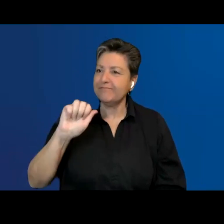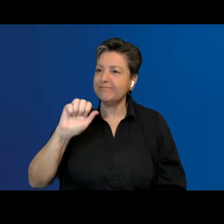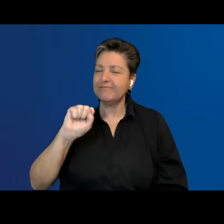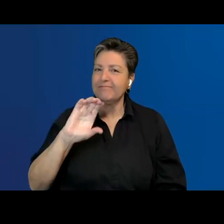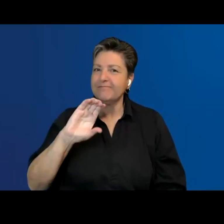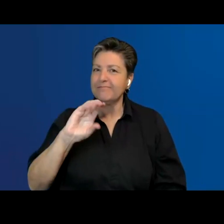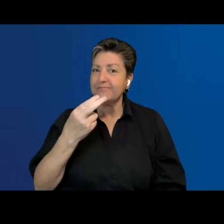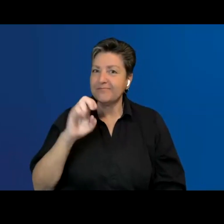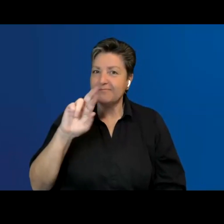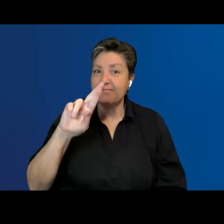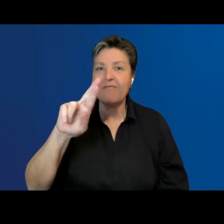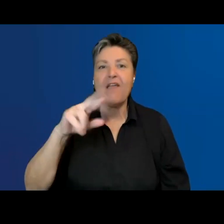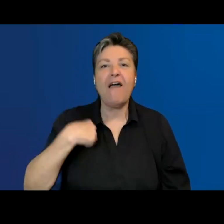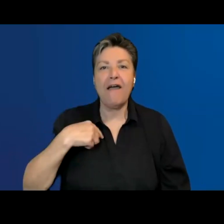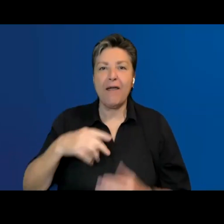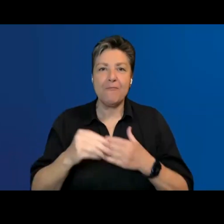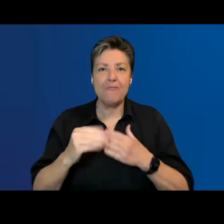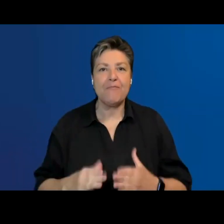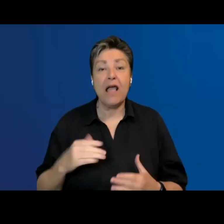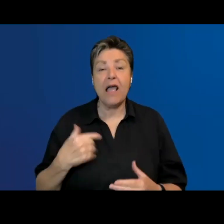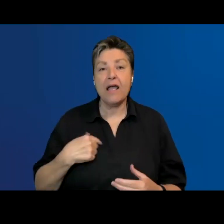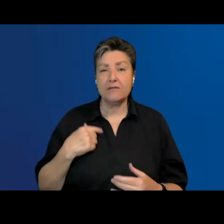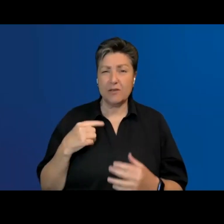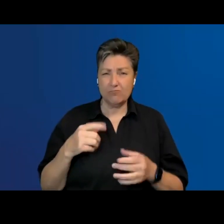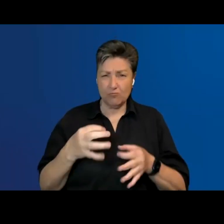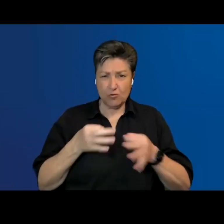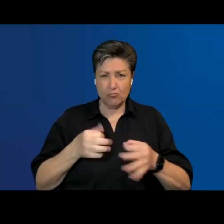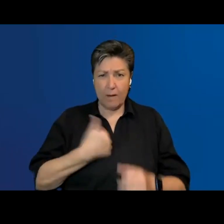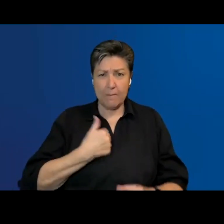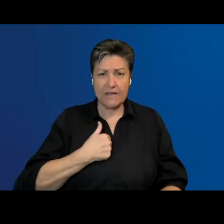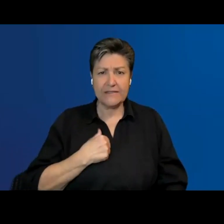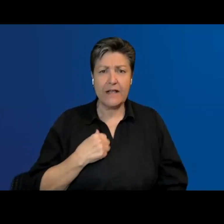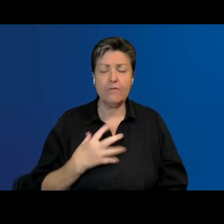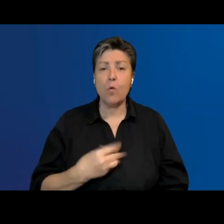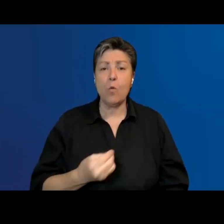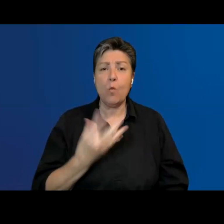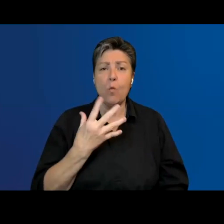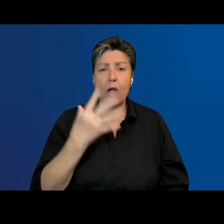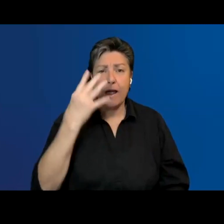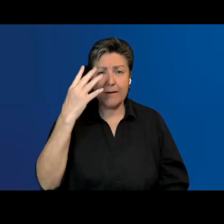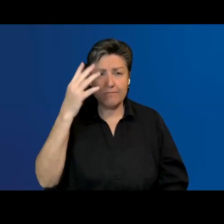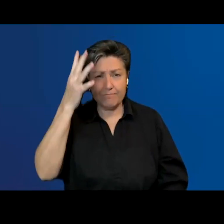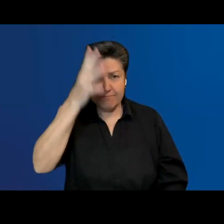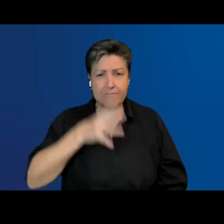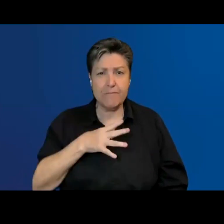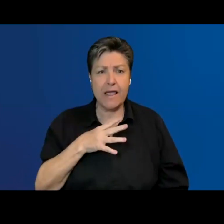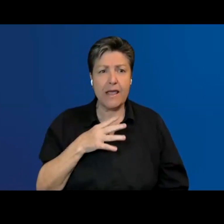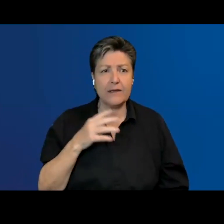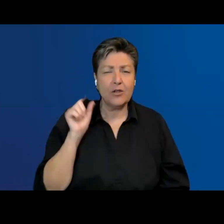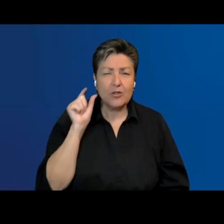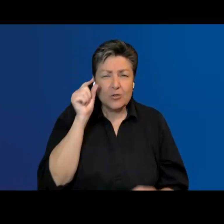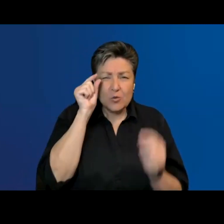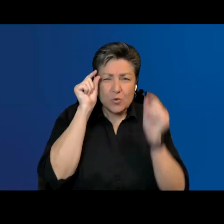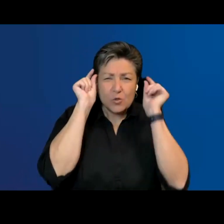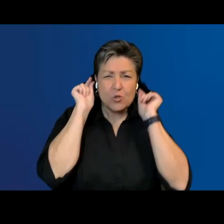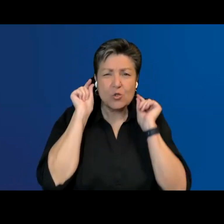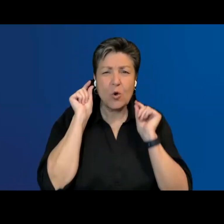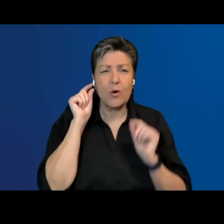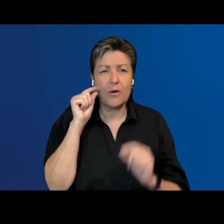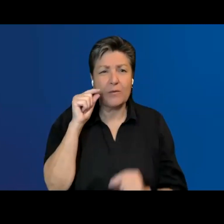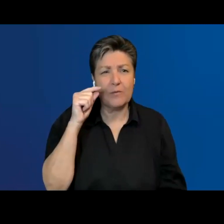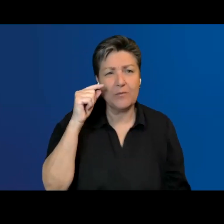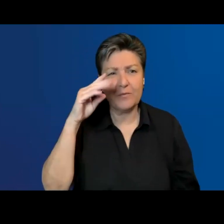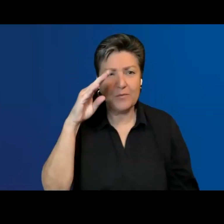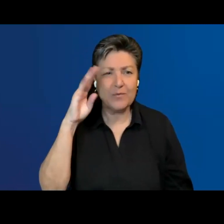description, I am a white man with short brown blackish hair, a barely visible stubble, wearing glasses, an